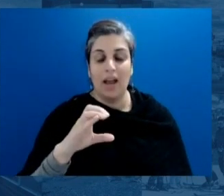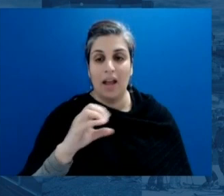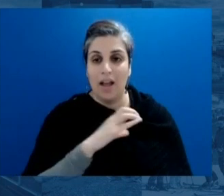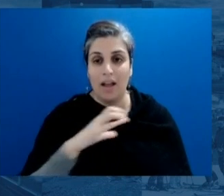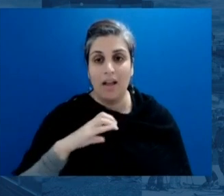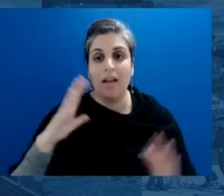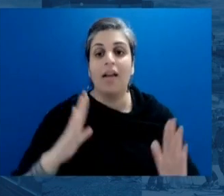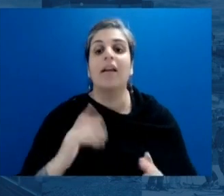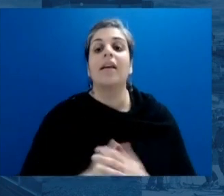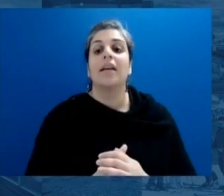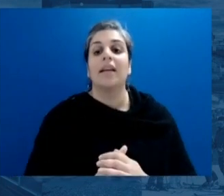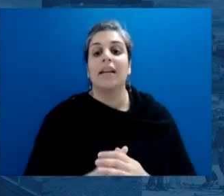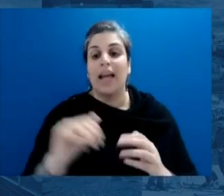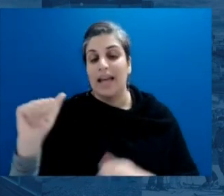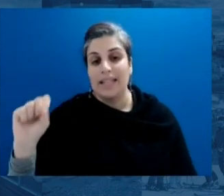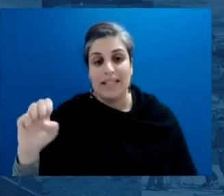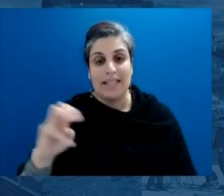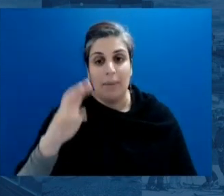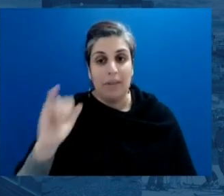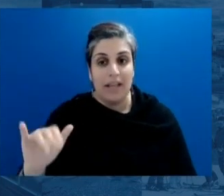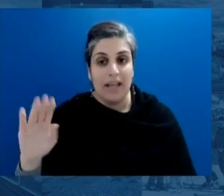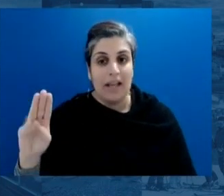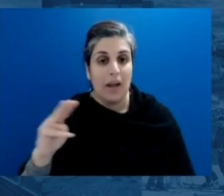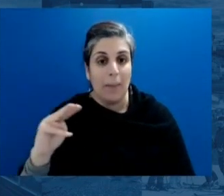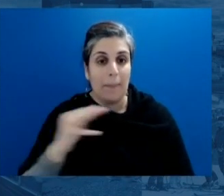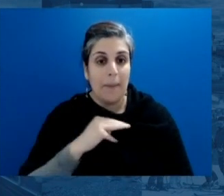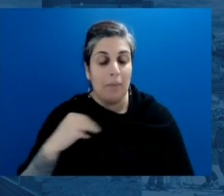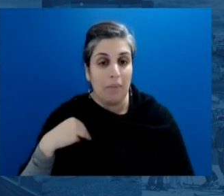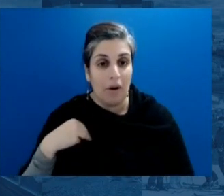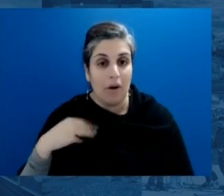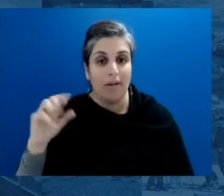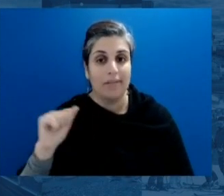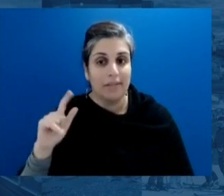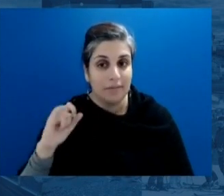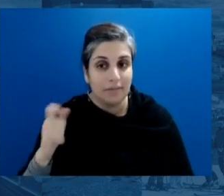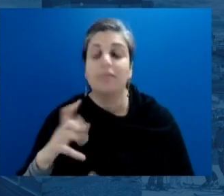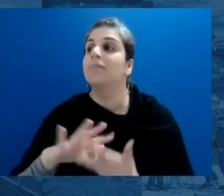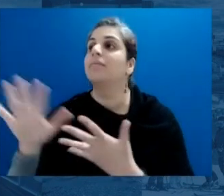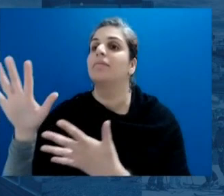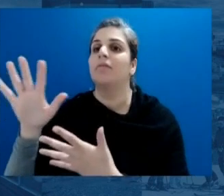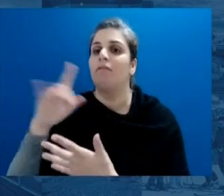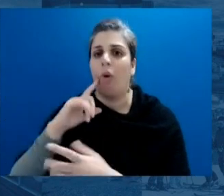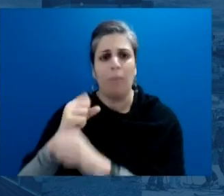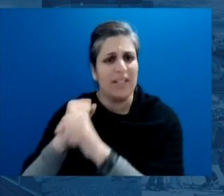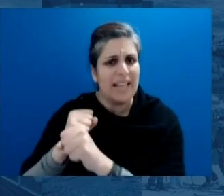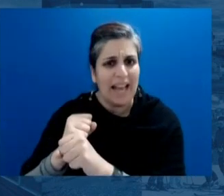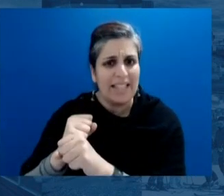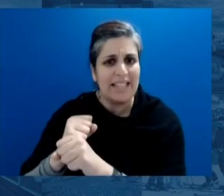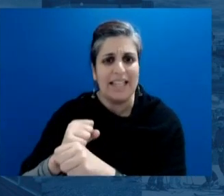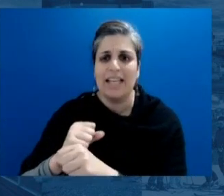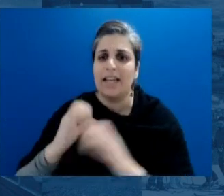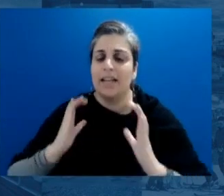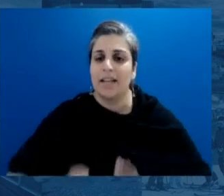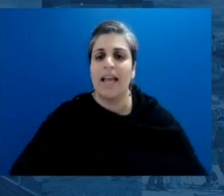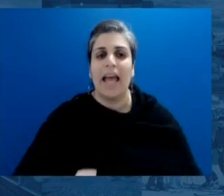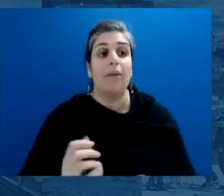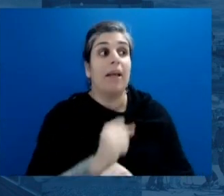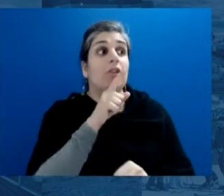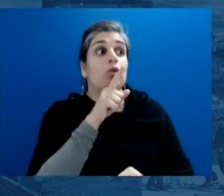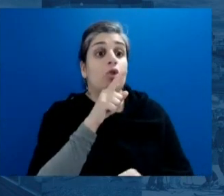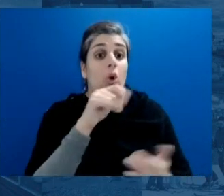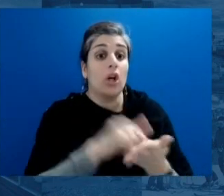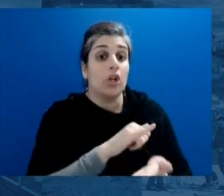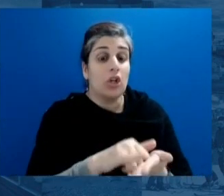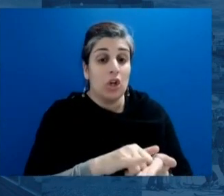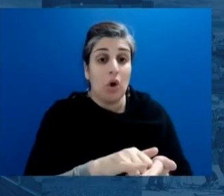Borges for all that they are doing in Albany, focusing on protecting consumers and ensuring that New York stays affordable. And with that, it is